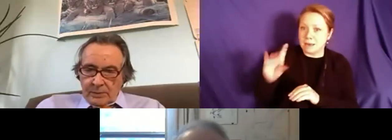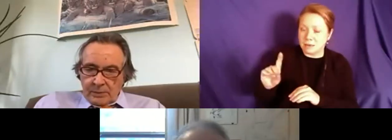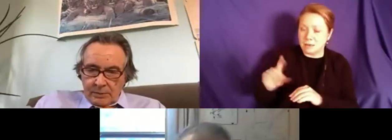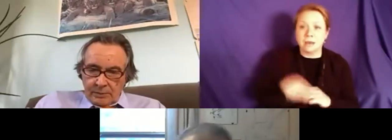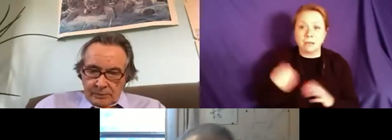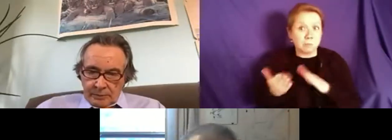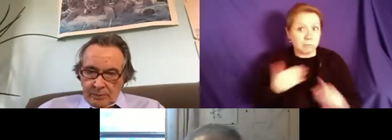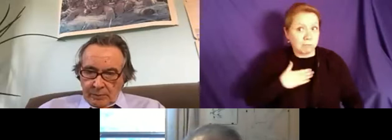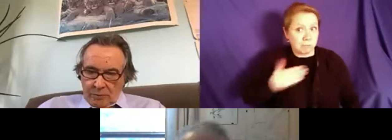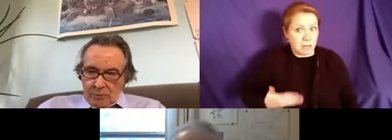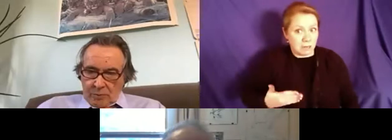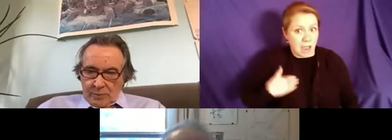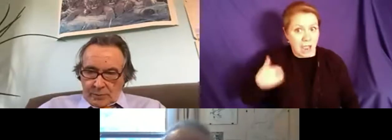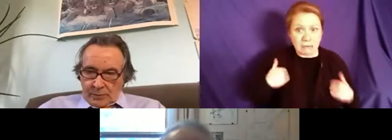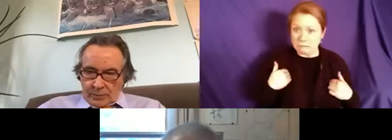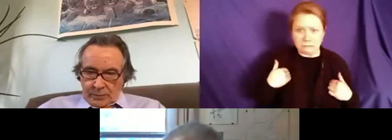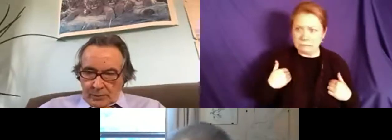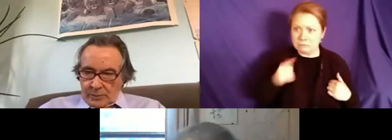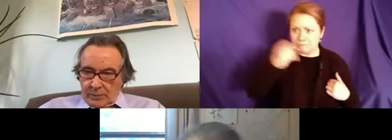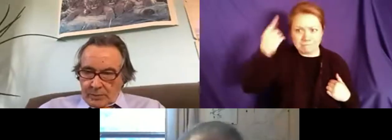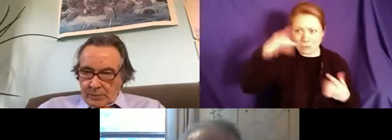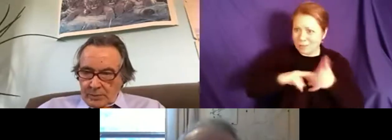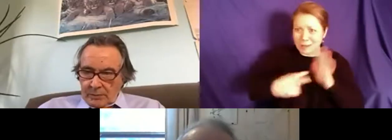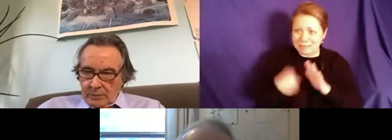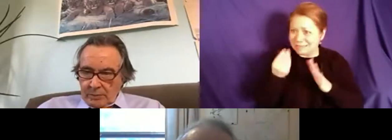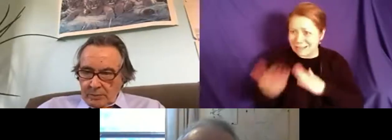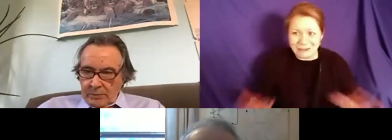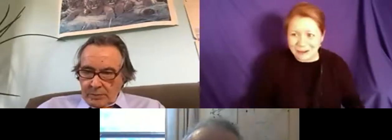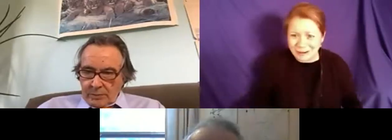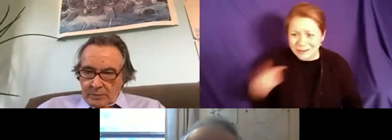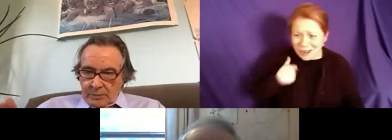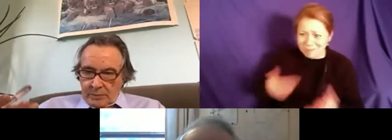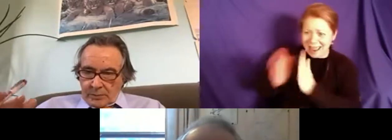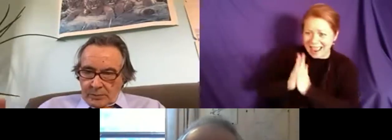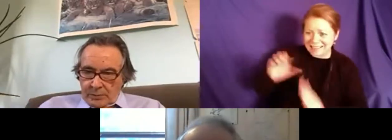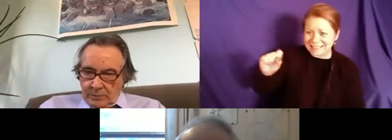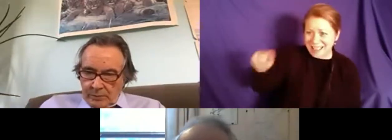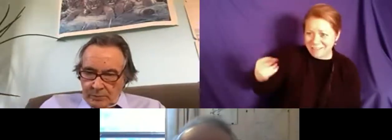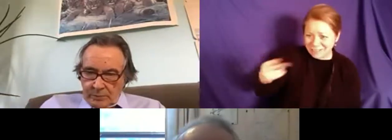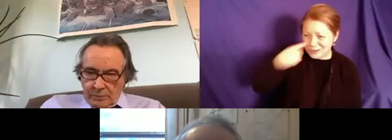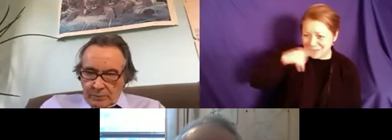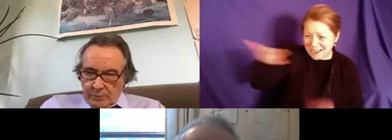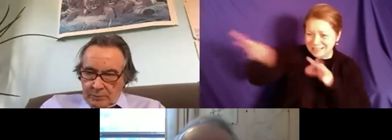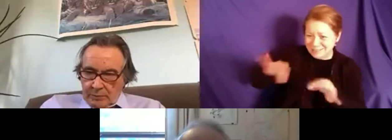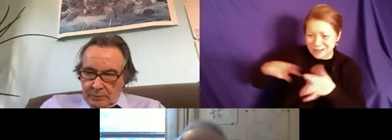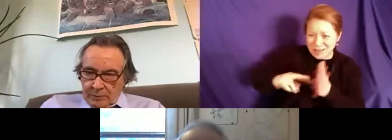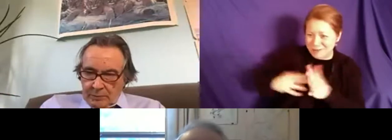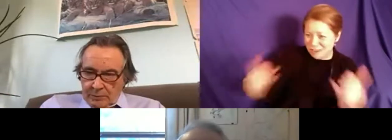to admit, I don't know what that means. So I'm going to ask Steph to explain what that means right